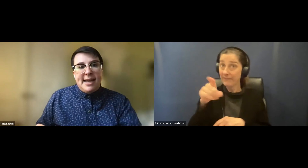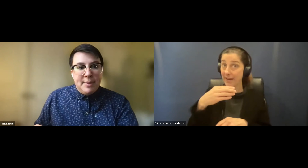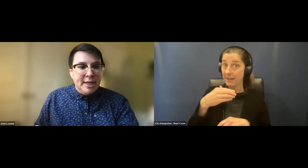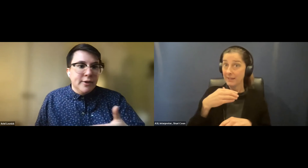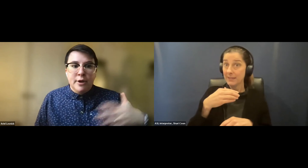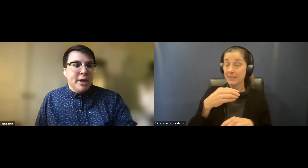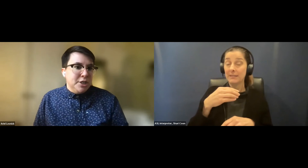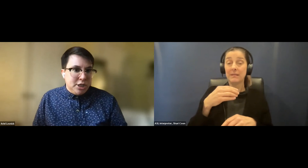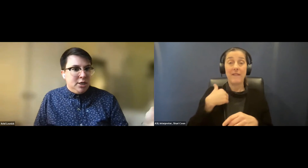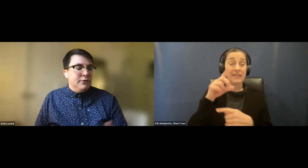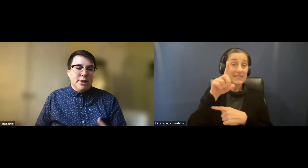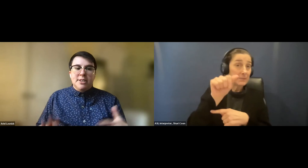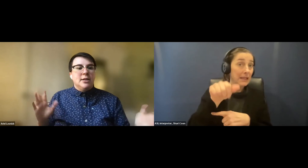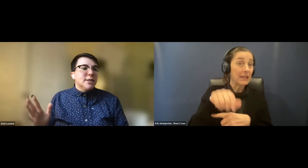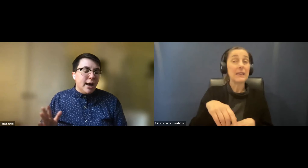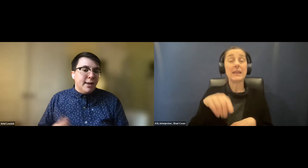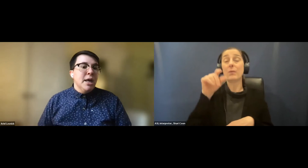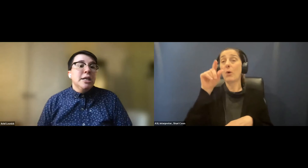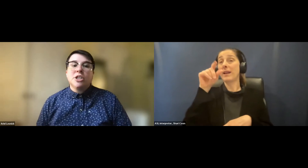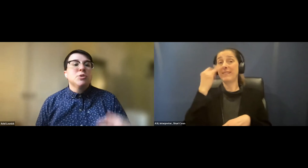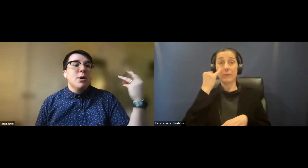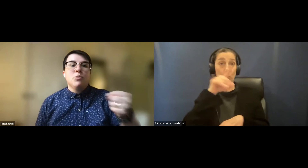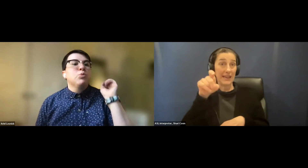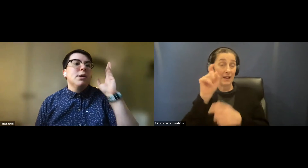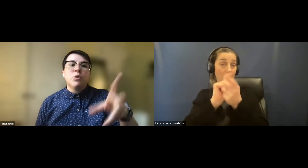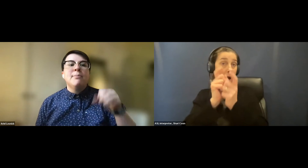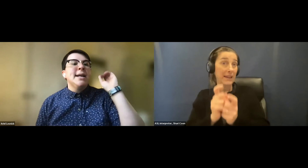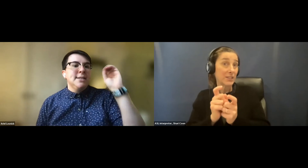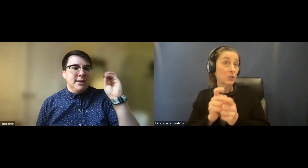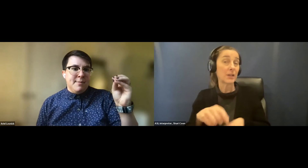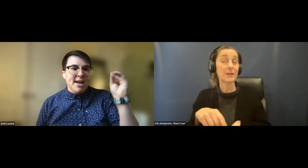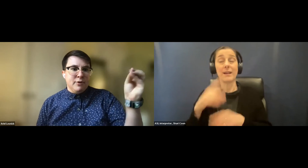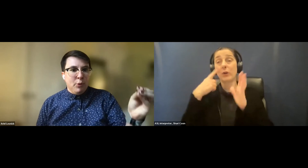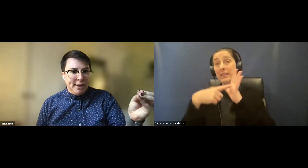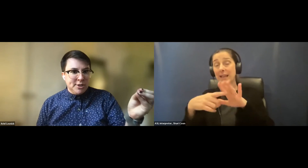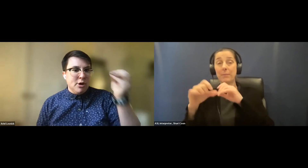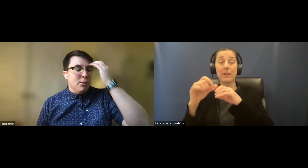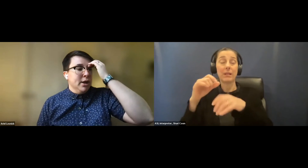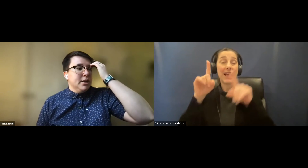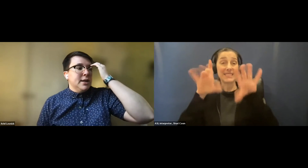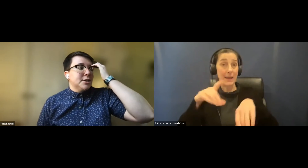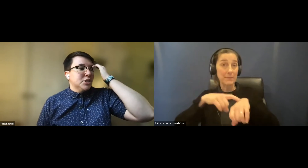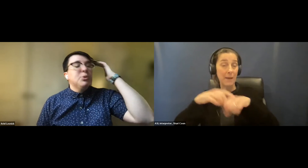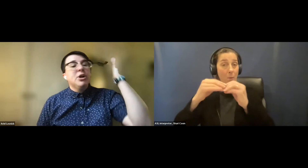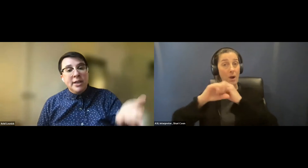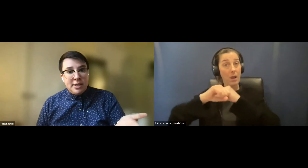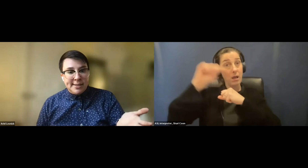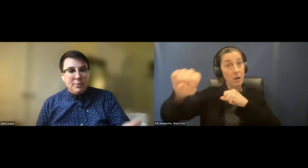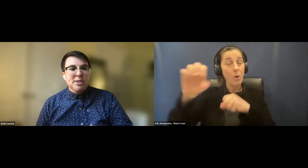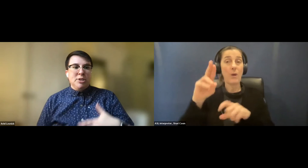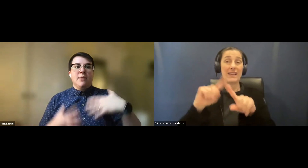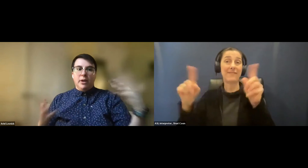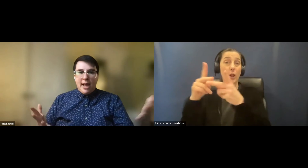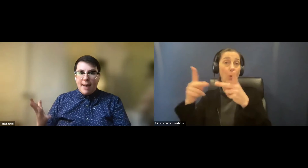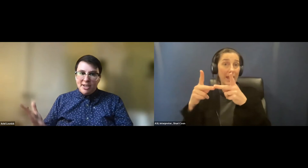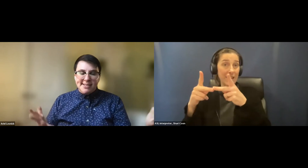an exam in another location for extended time, just reminding them at every point. So not just putting it in the